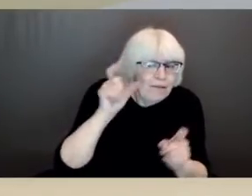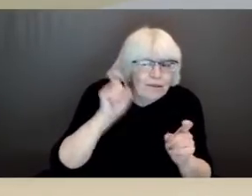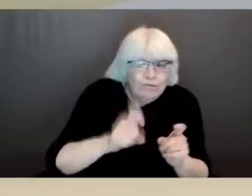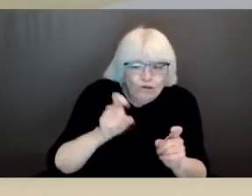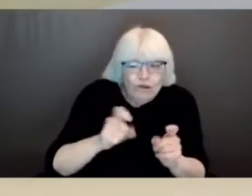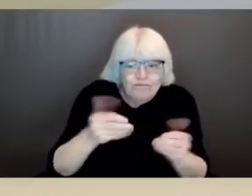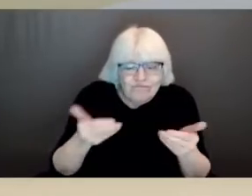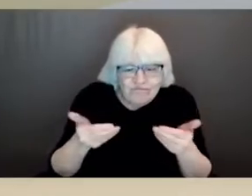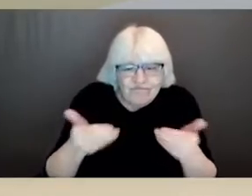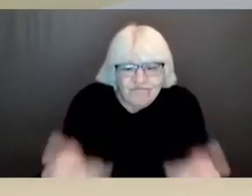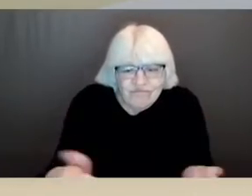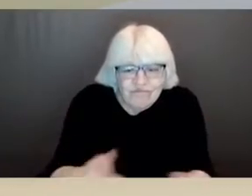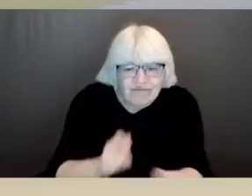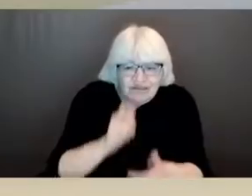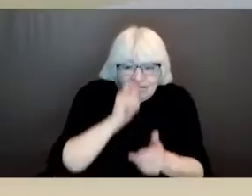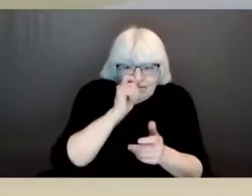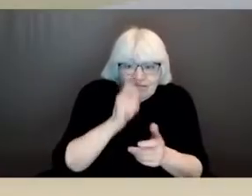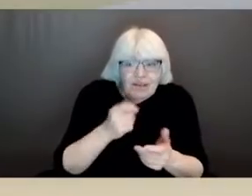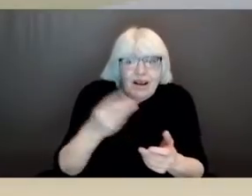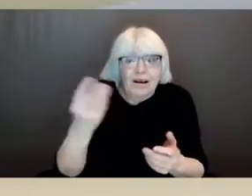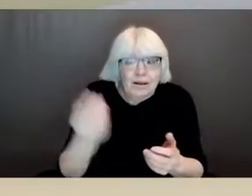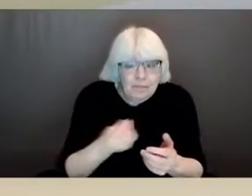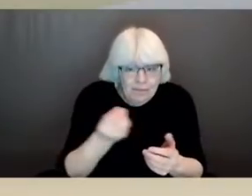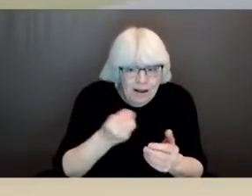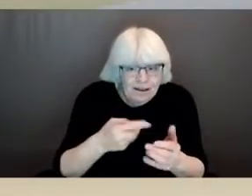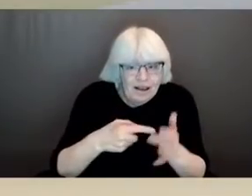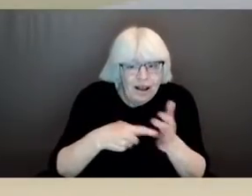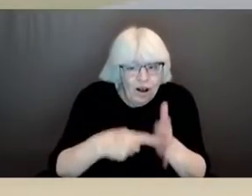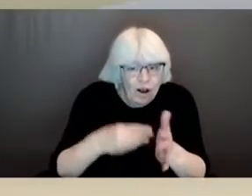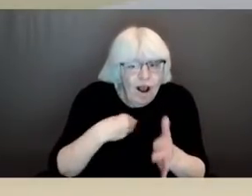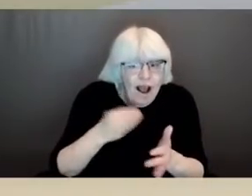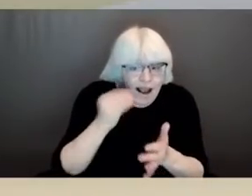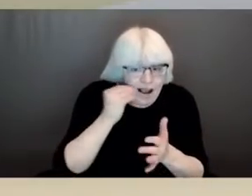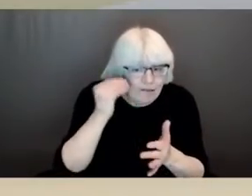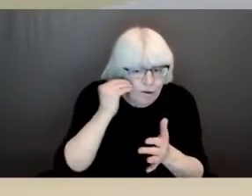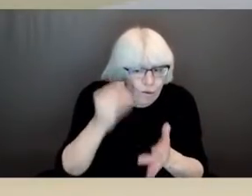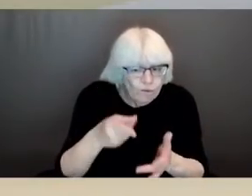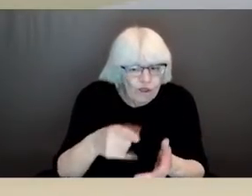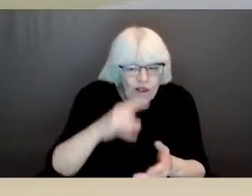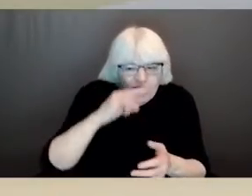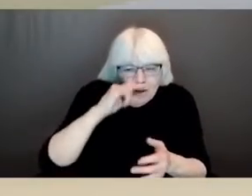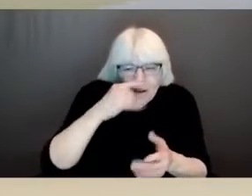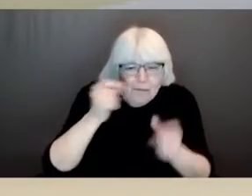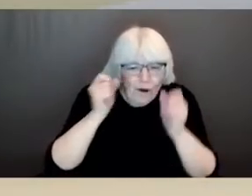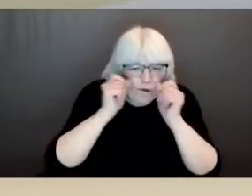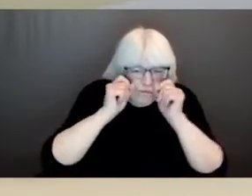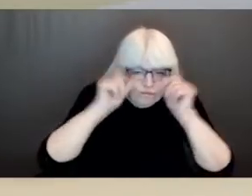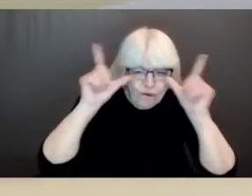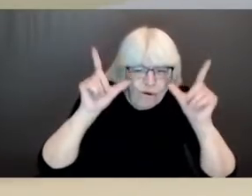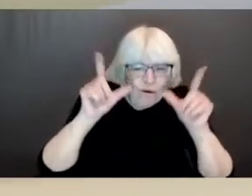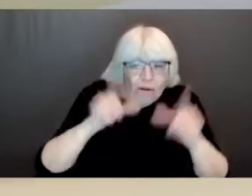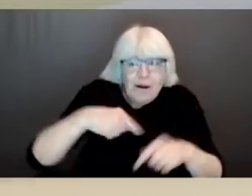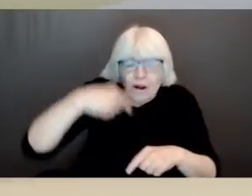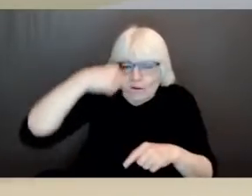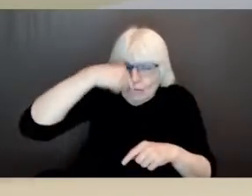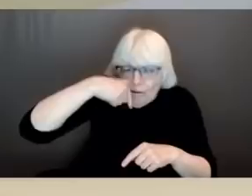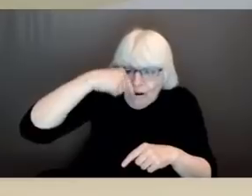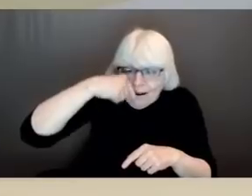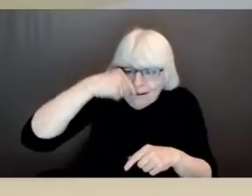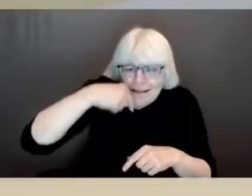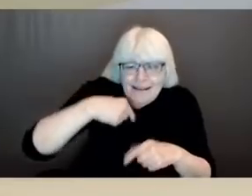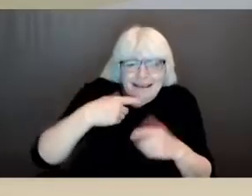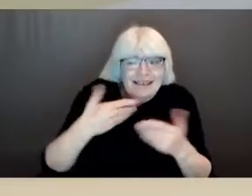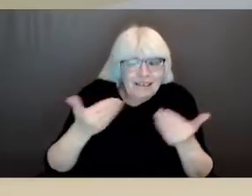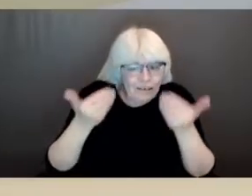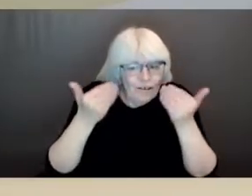one of the at-home kits and your kid wakes up and he's got a runny nose, is that a circumstance where you should do it? And then if you get a negative result, can